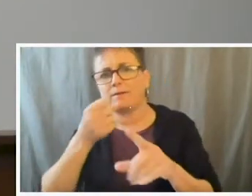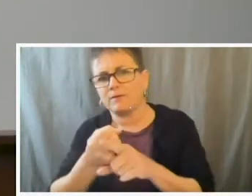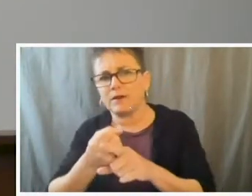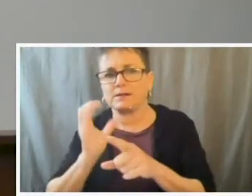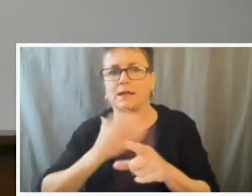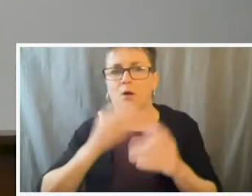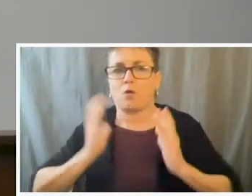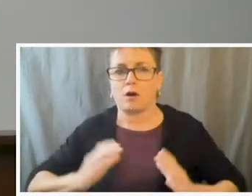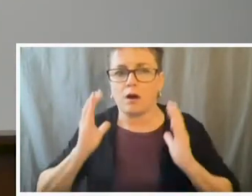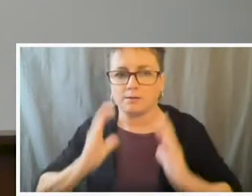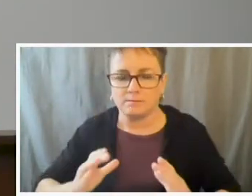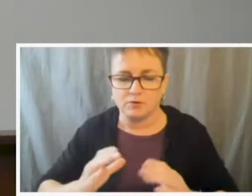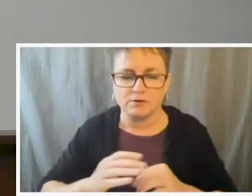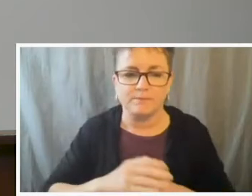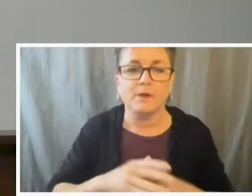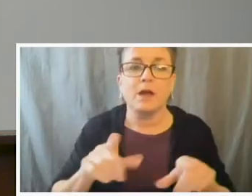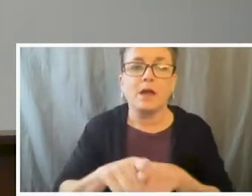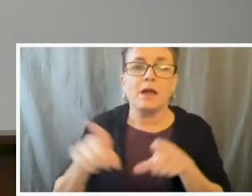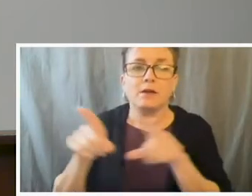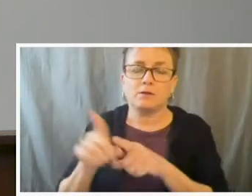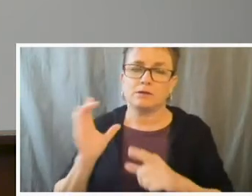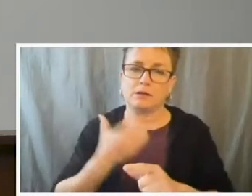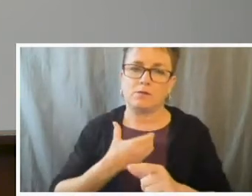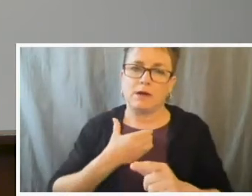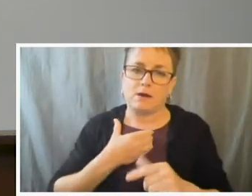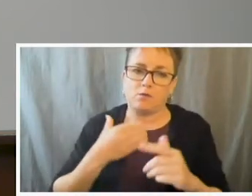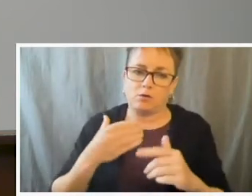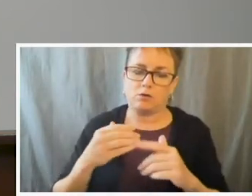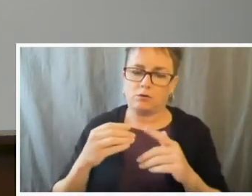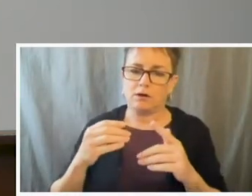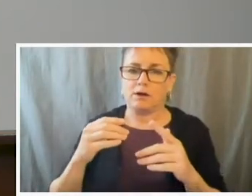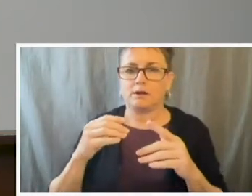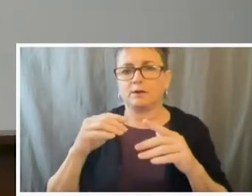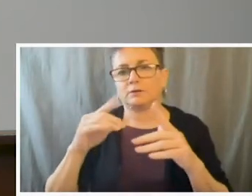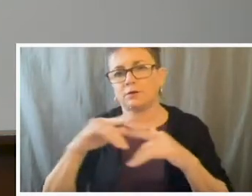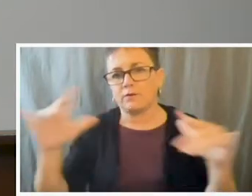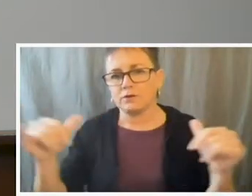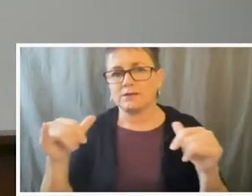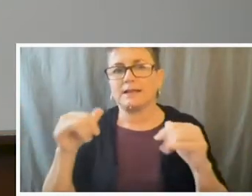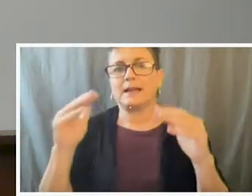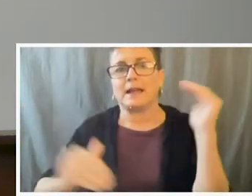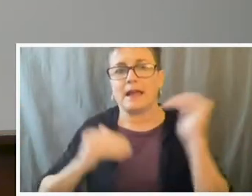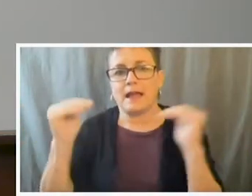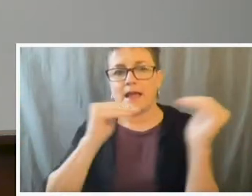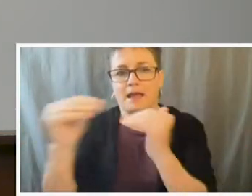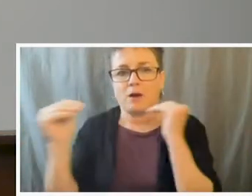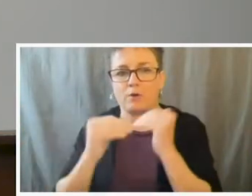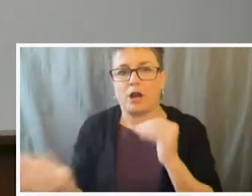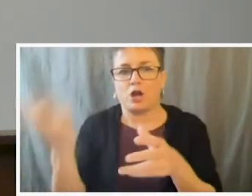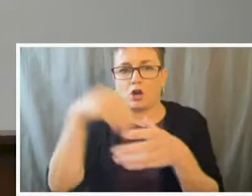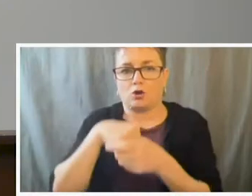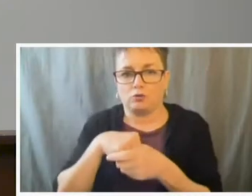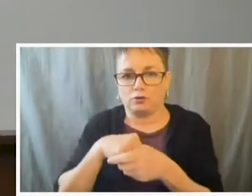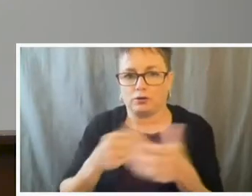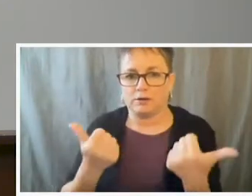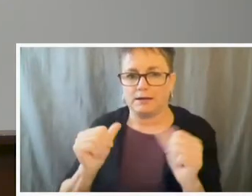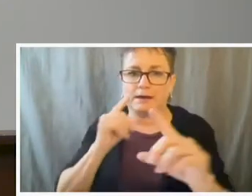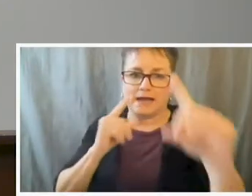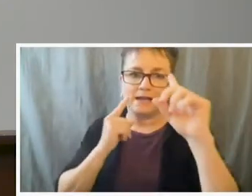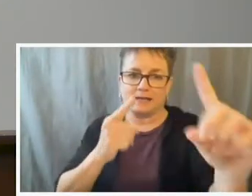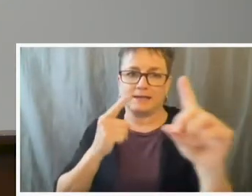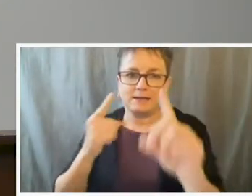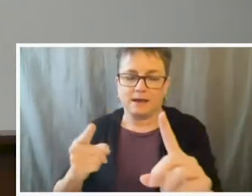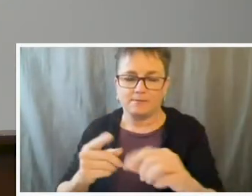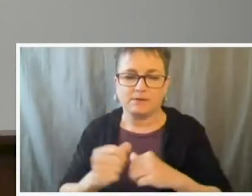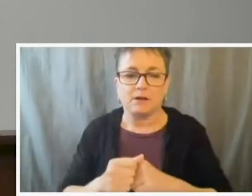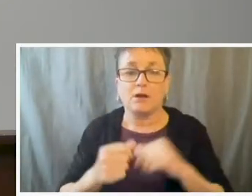our agency-wide diversity, equity, and inclusion efforts. To those joining us in person and the more than 250 who